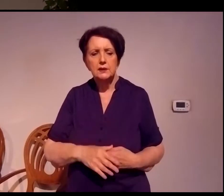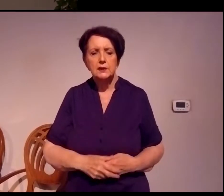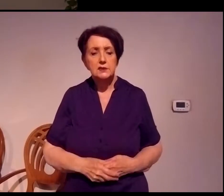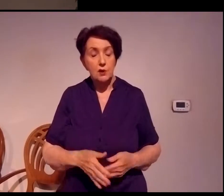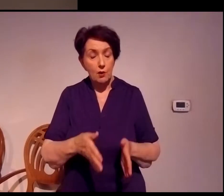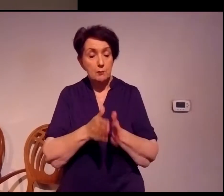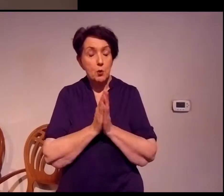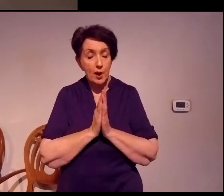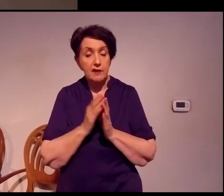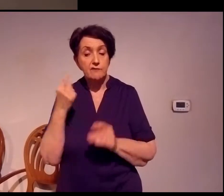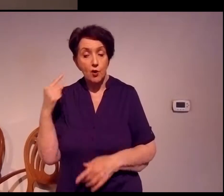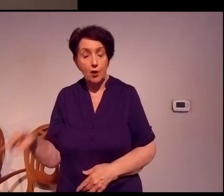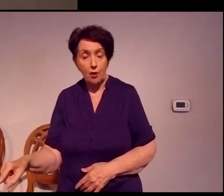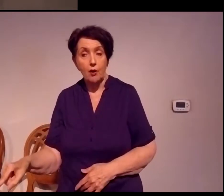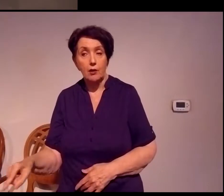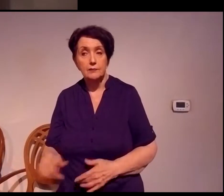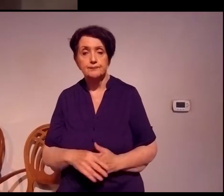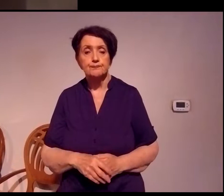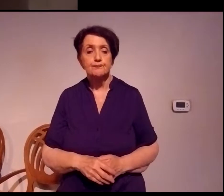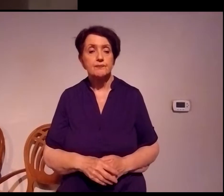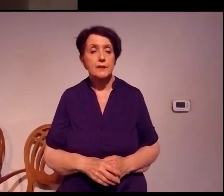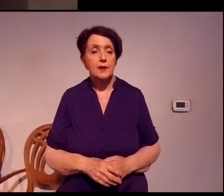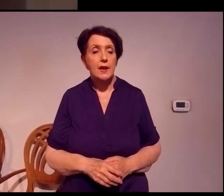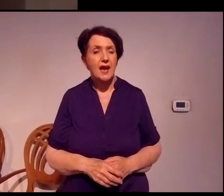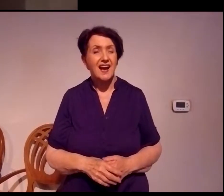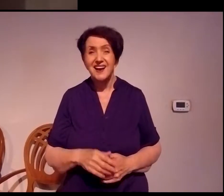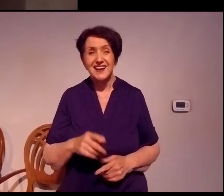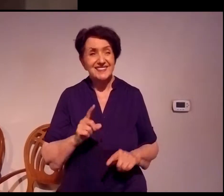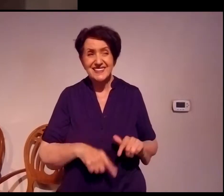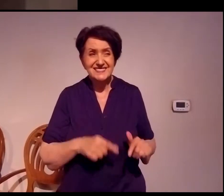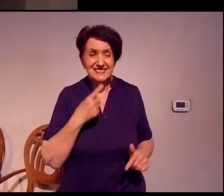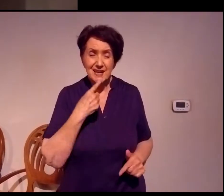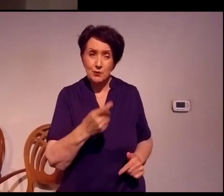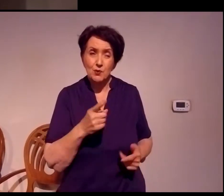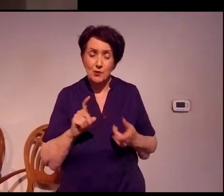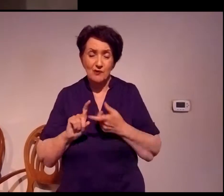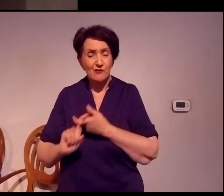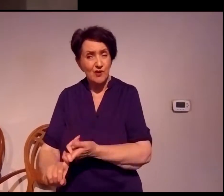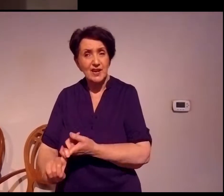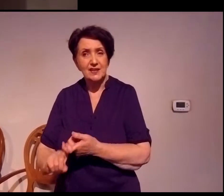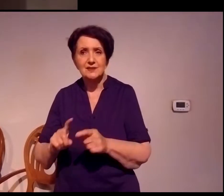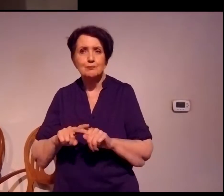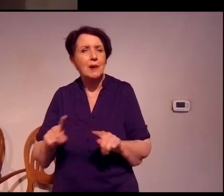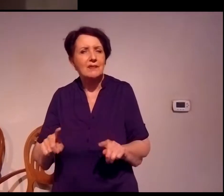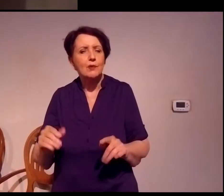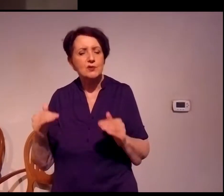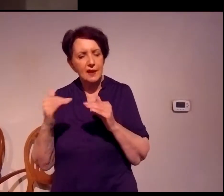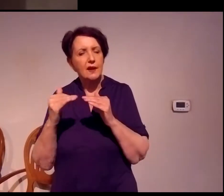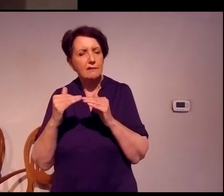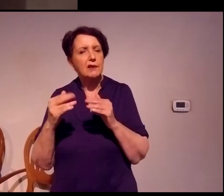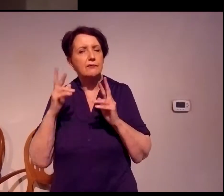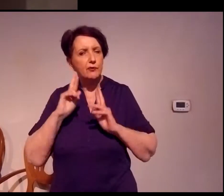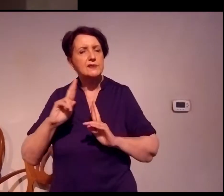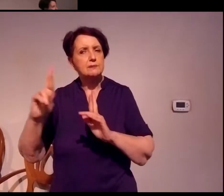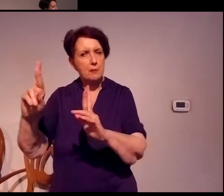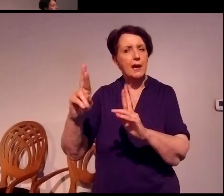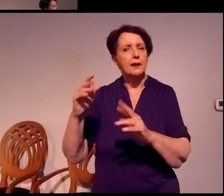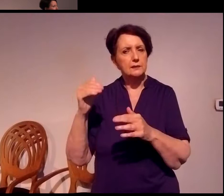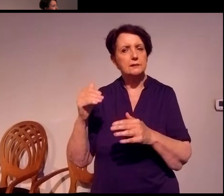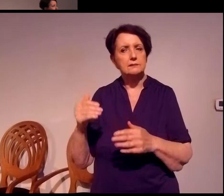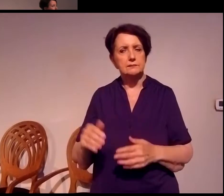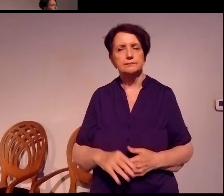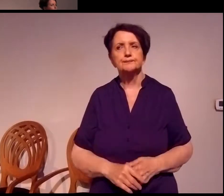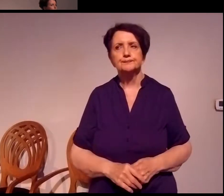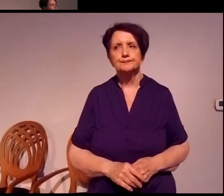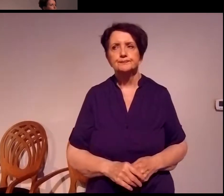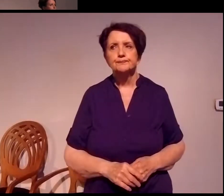for her, I can't say that we became friends, but there was a level of respect that came in. And